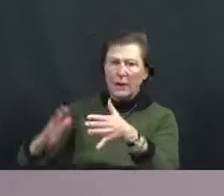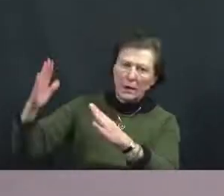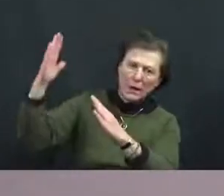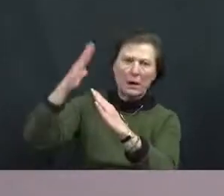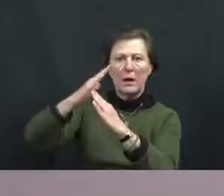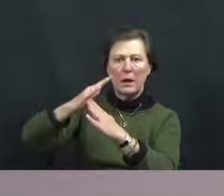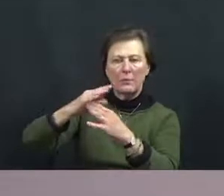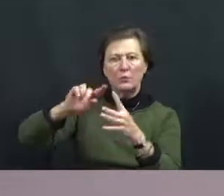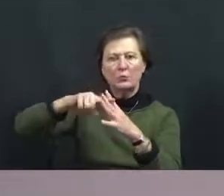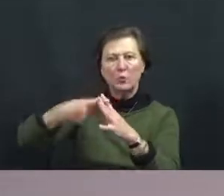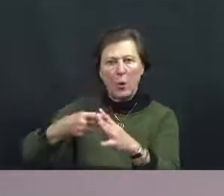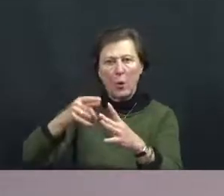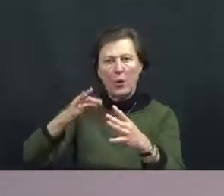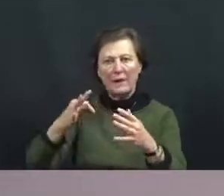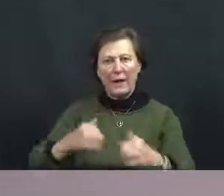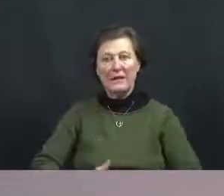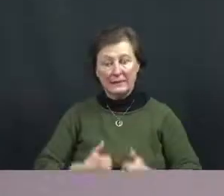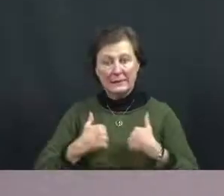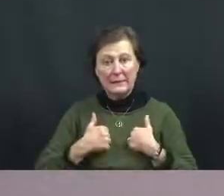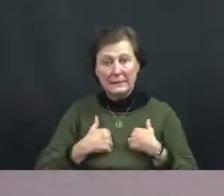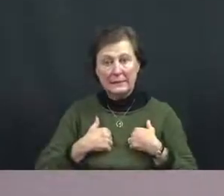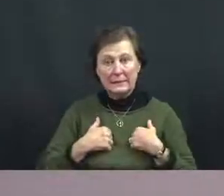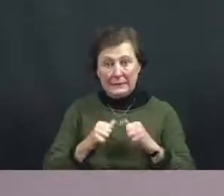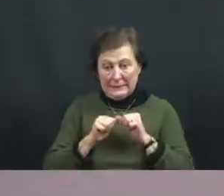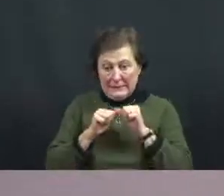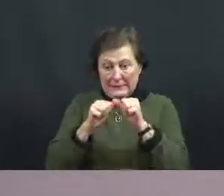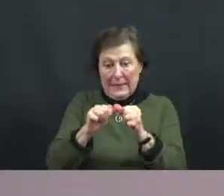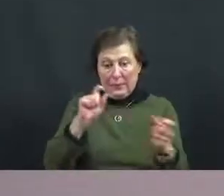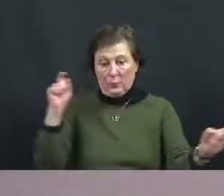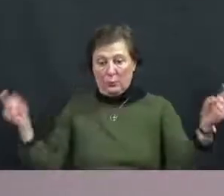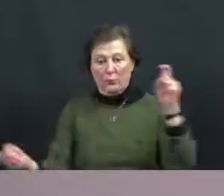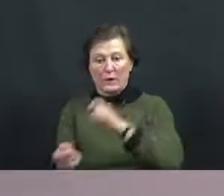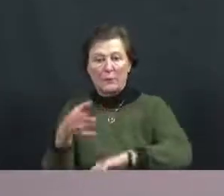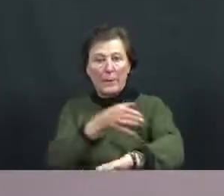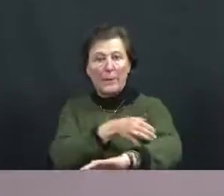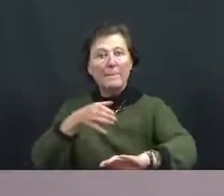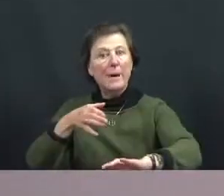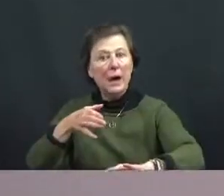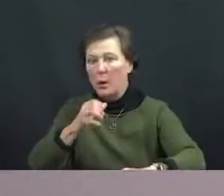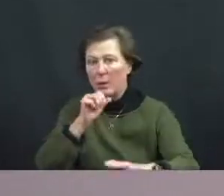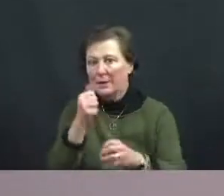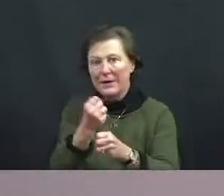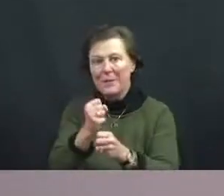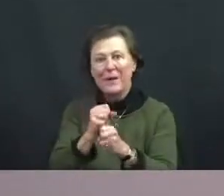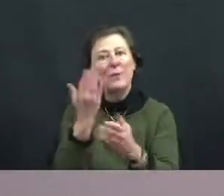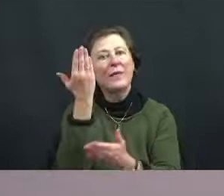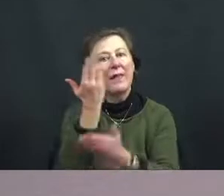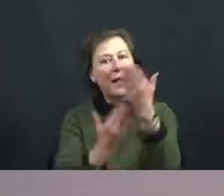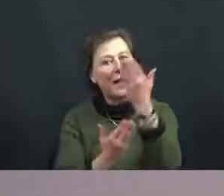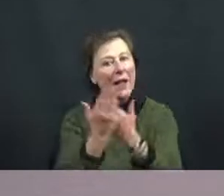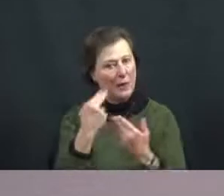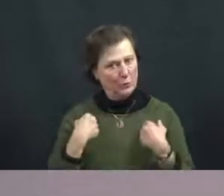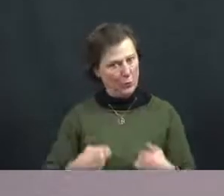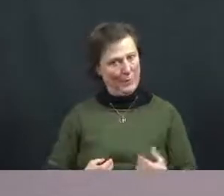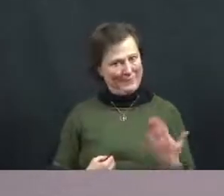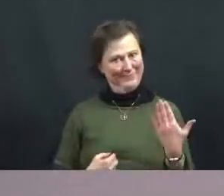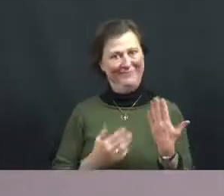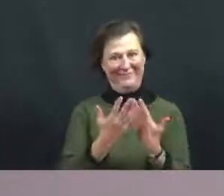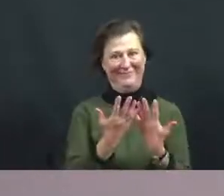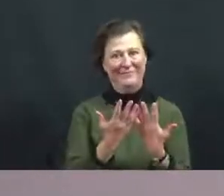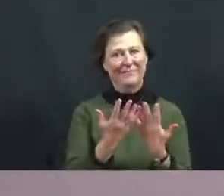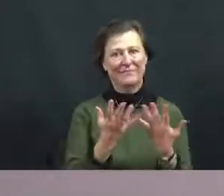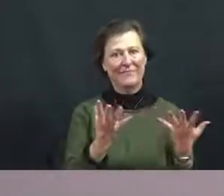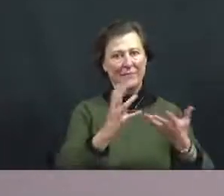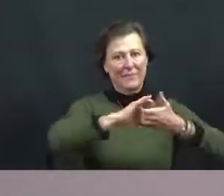a sustaining and transforming power not made with human hands. It binds